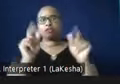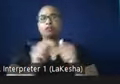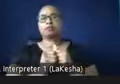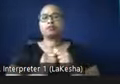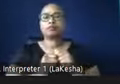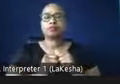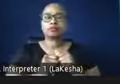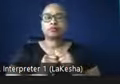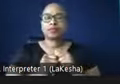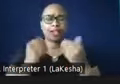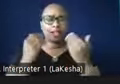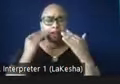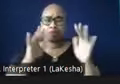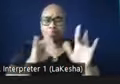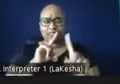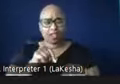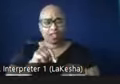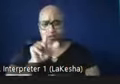that answered your question, Julee.